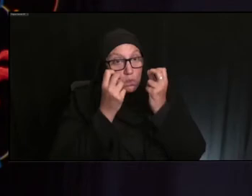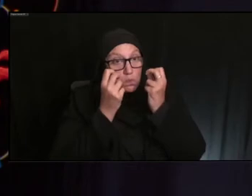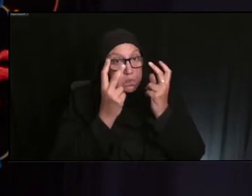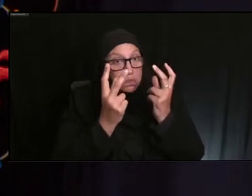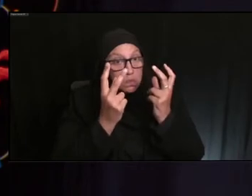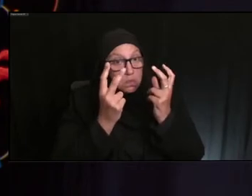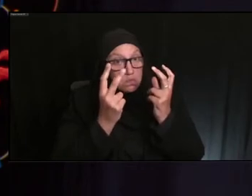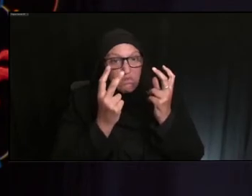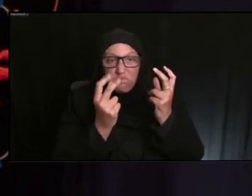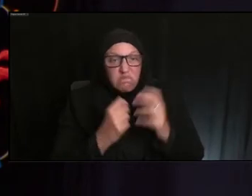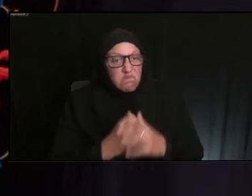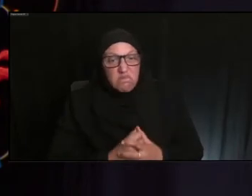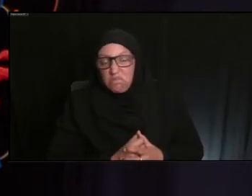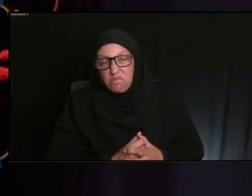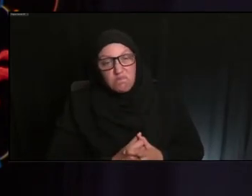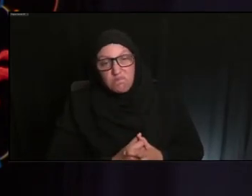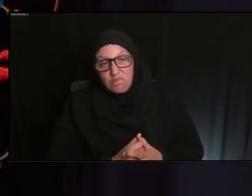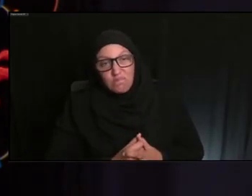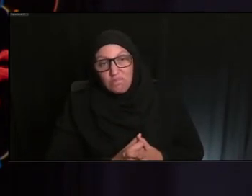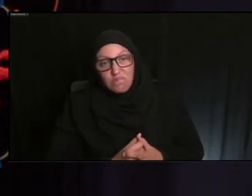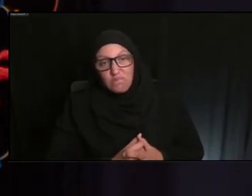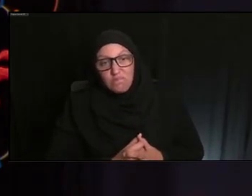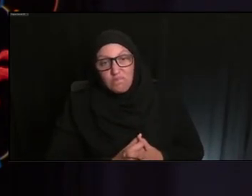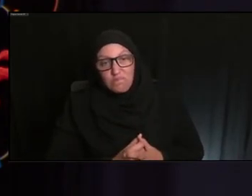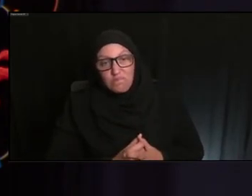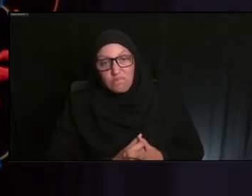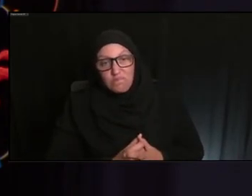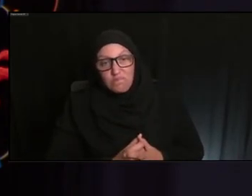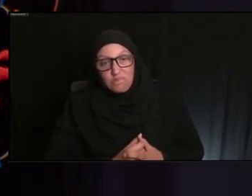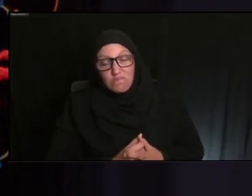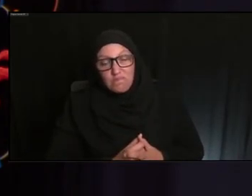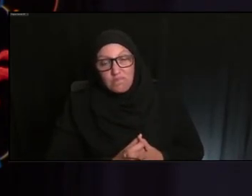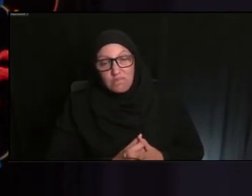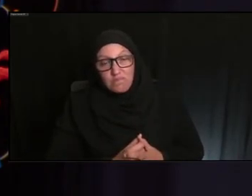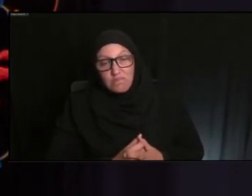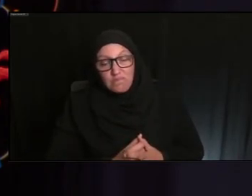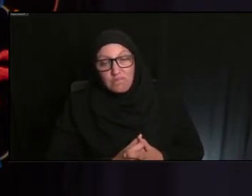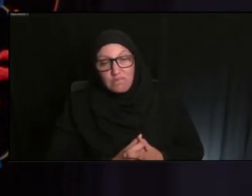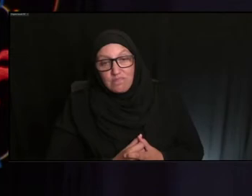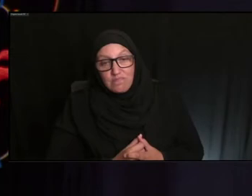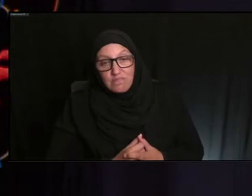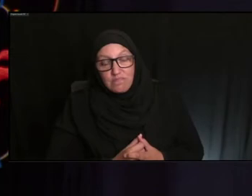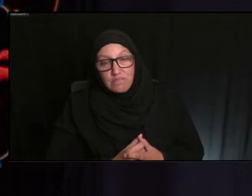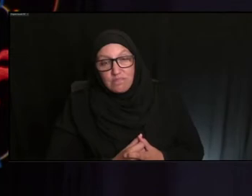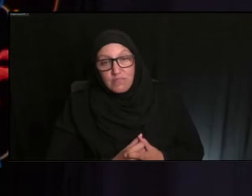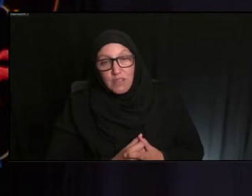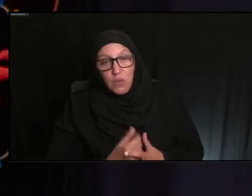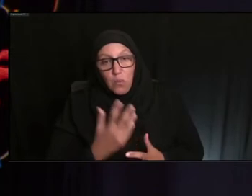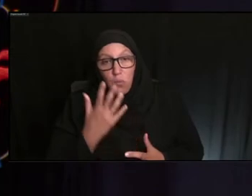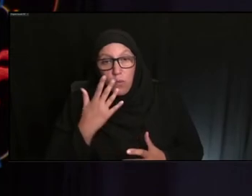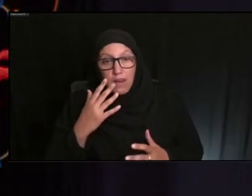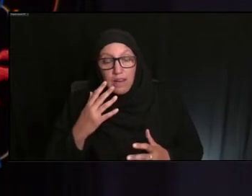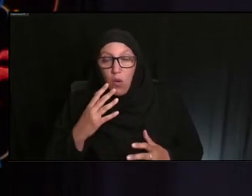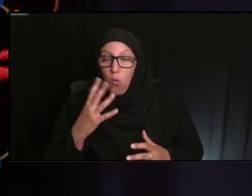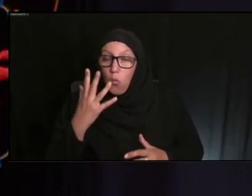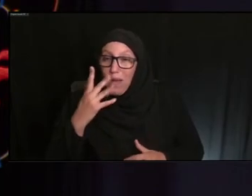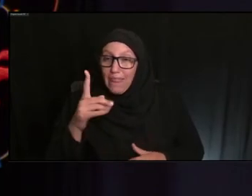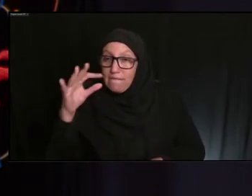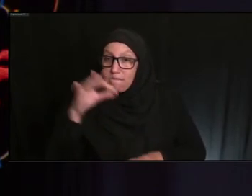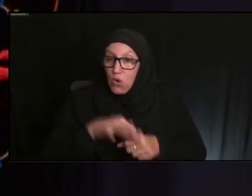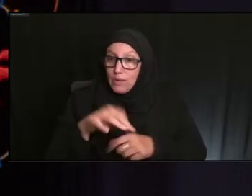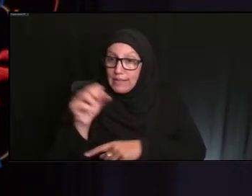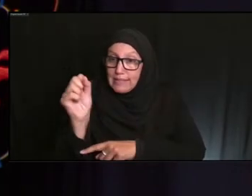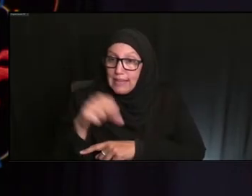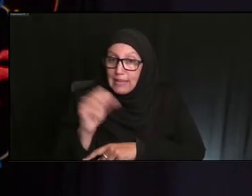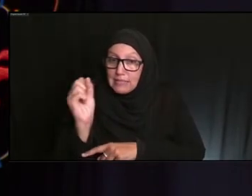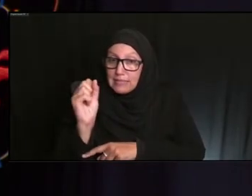anymore. Everything's just, ever since that yes vote, everything just went downhill. Now, and I